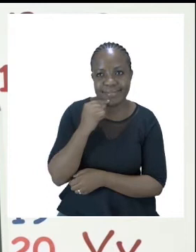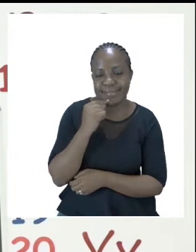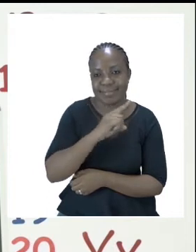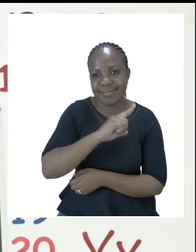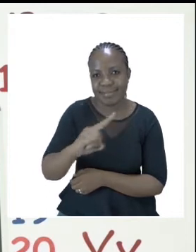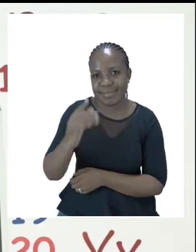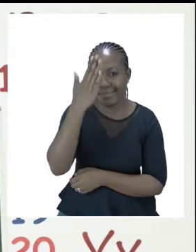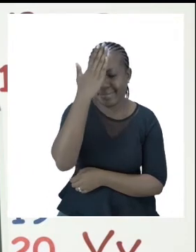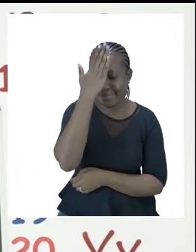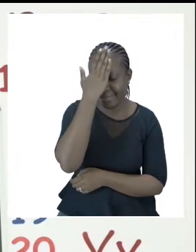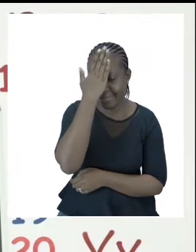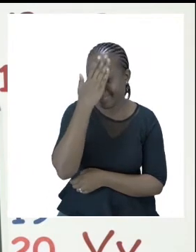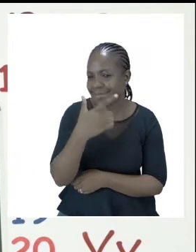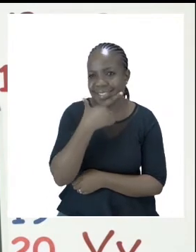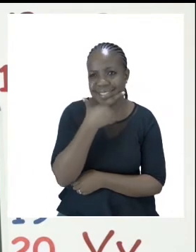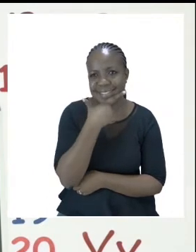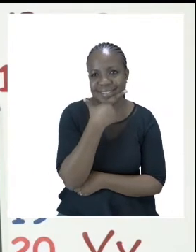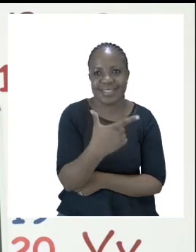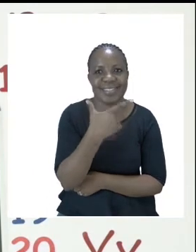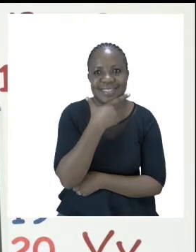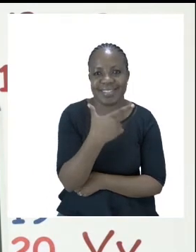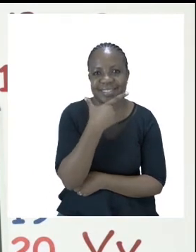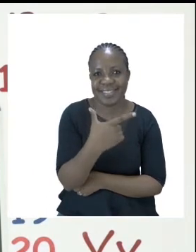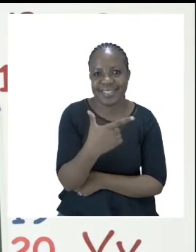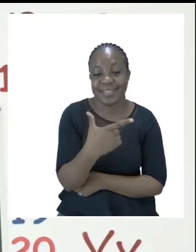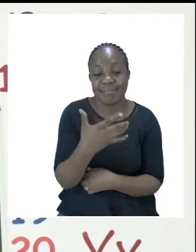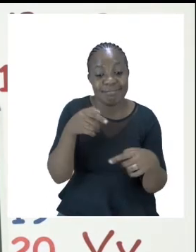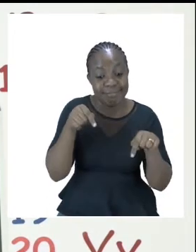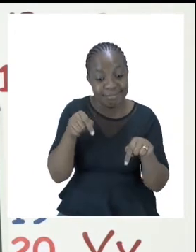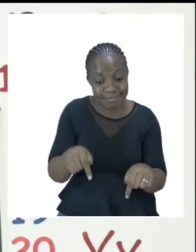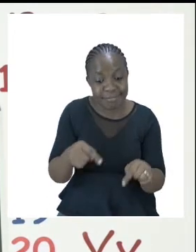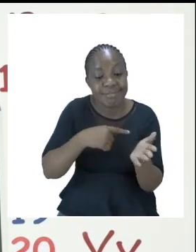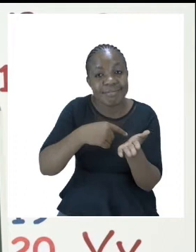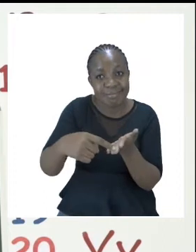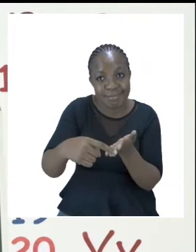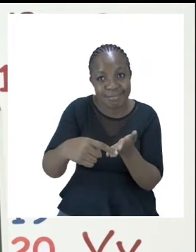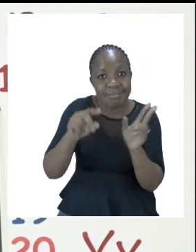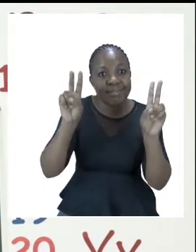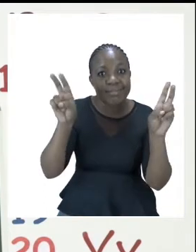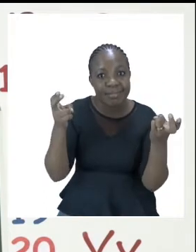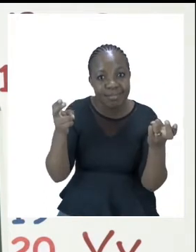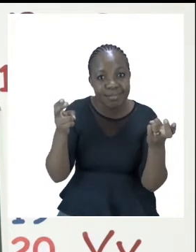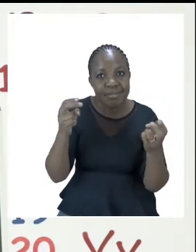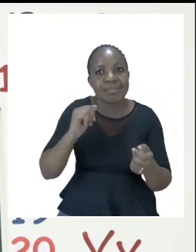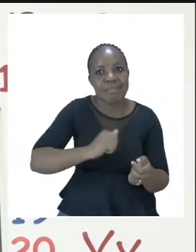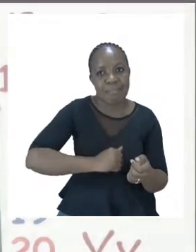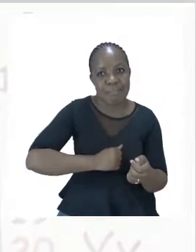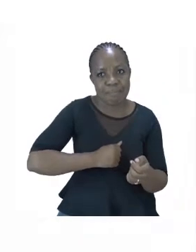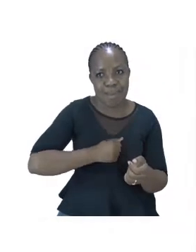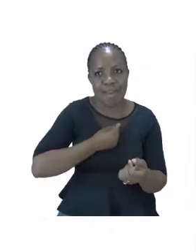you so much for joining me today. Our theme this week is